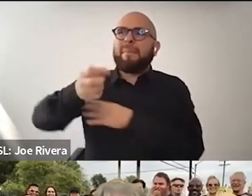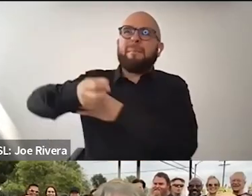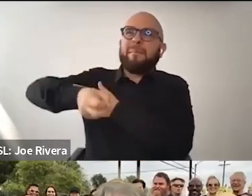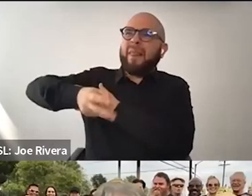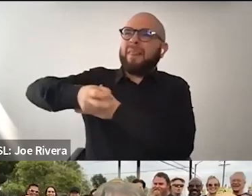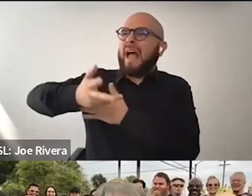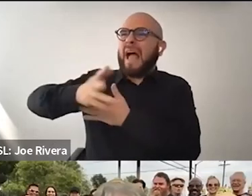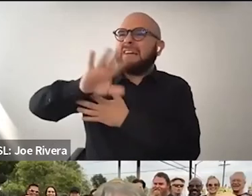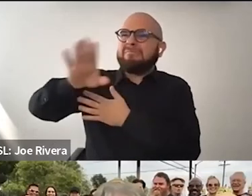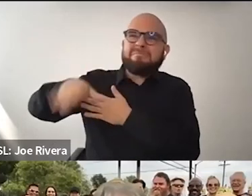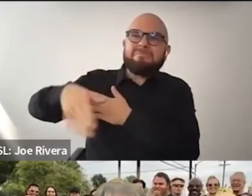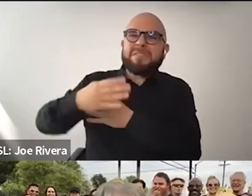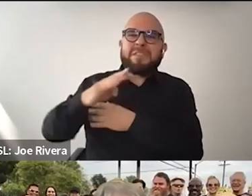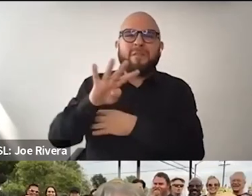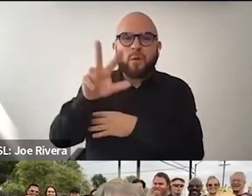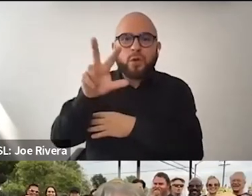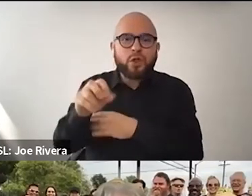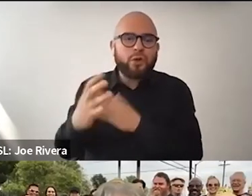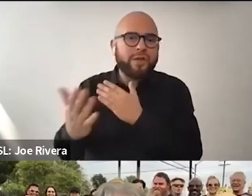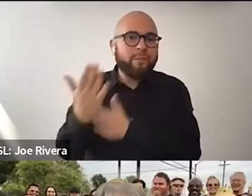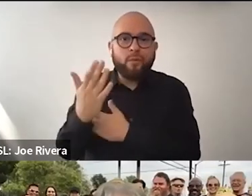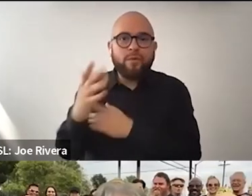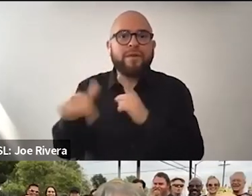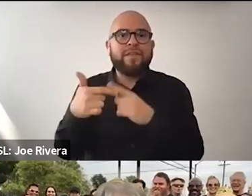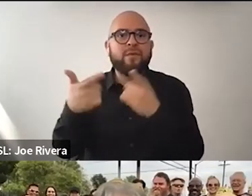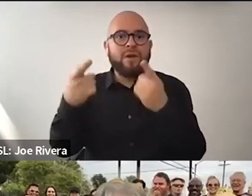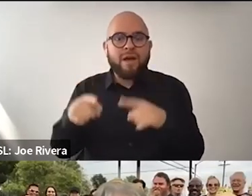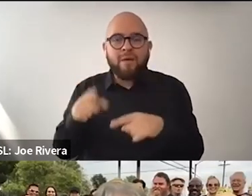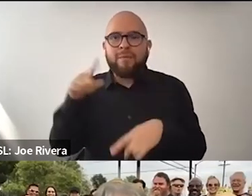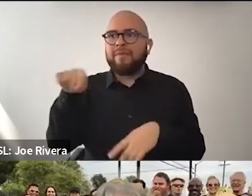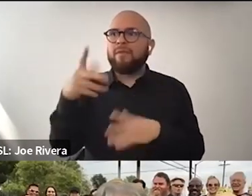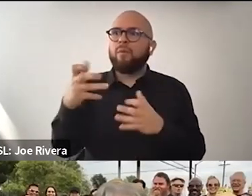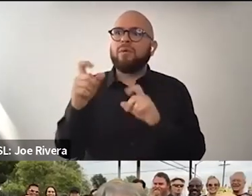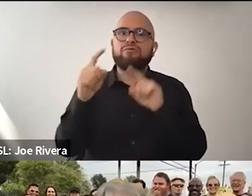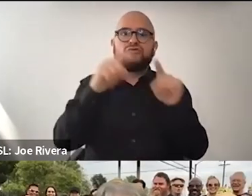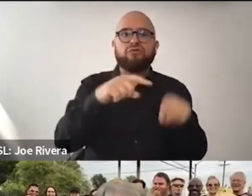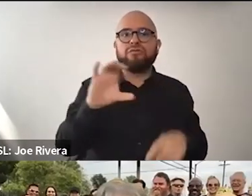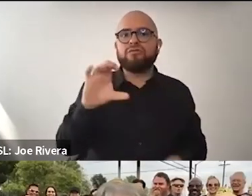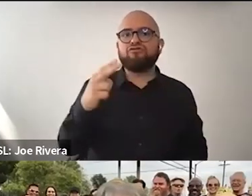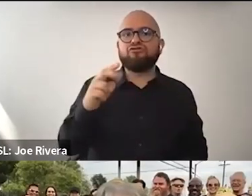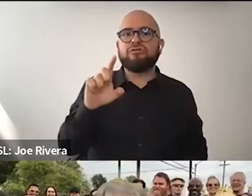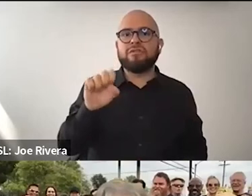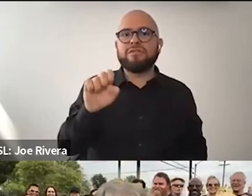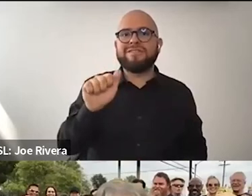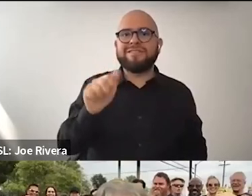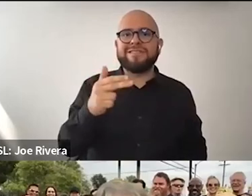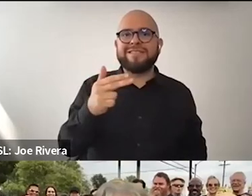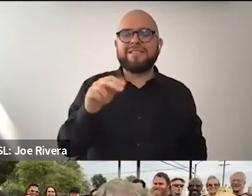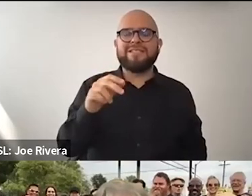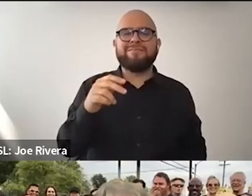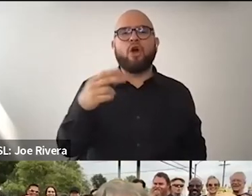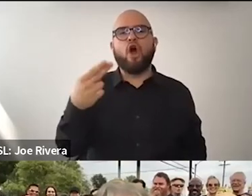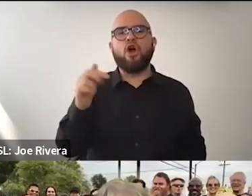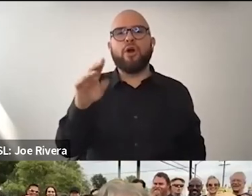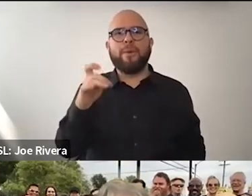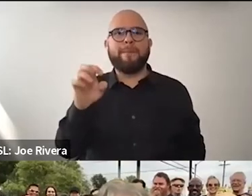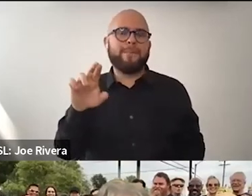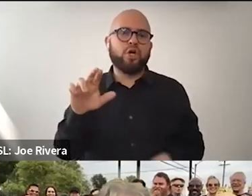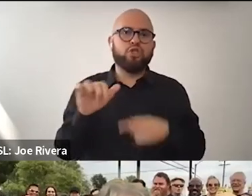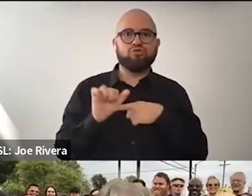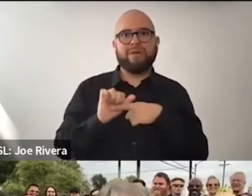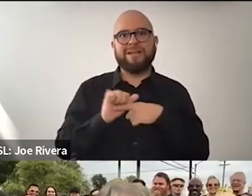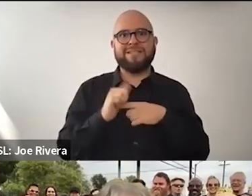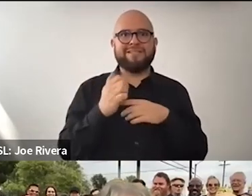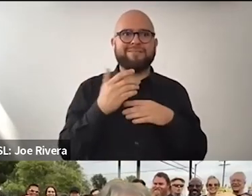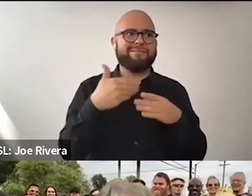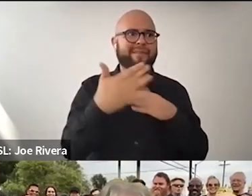on Chelsea Harbor to rehearse the very next morning. And let's just say craft services was